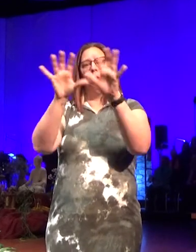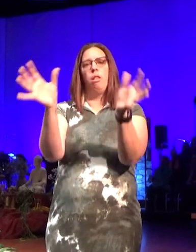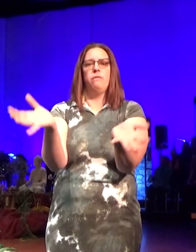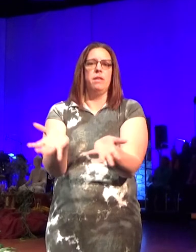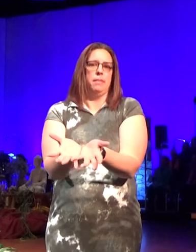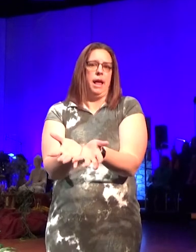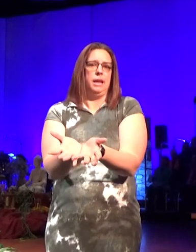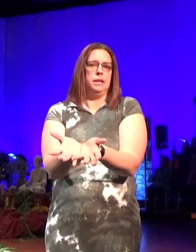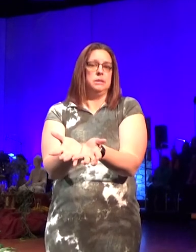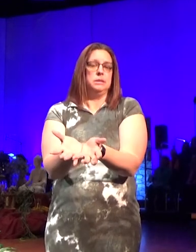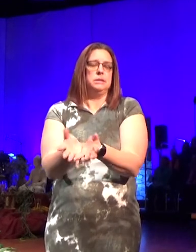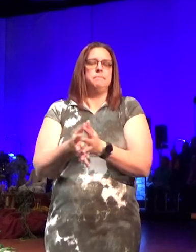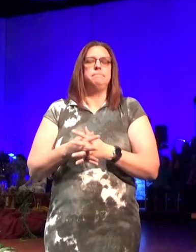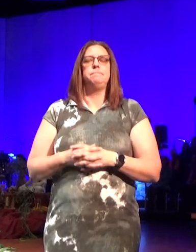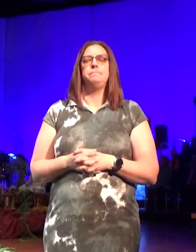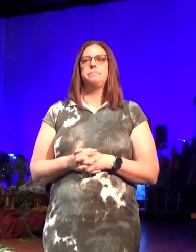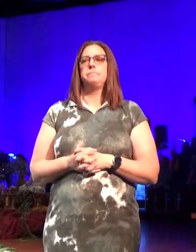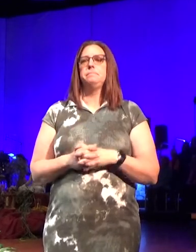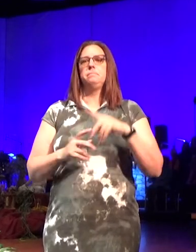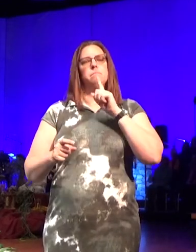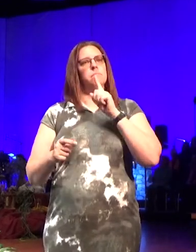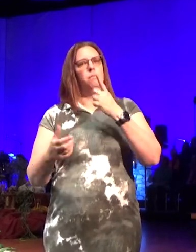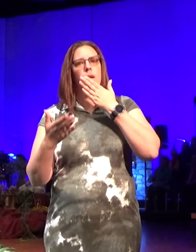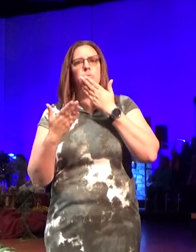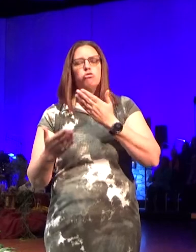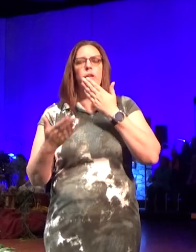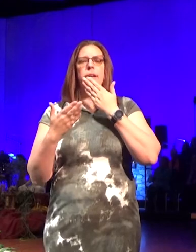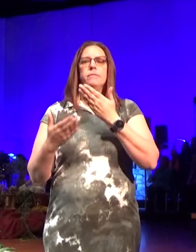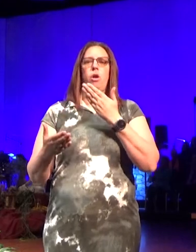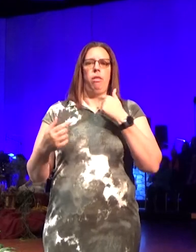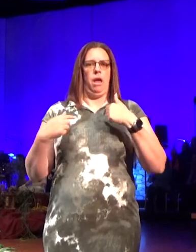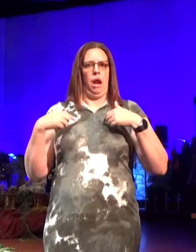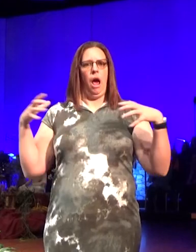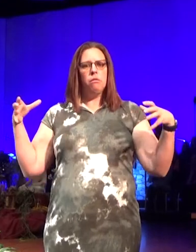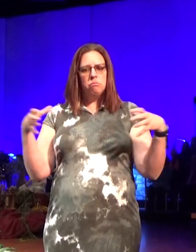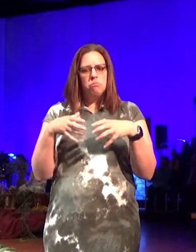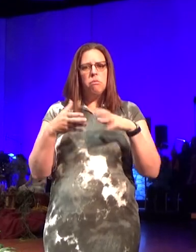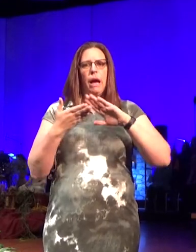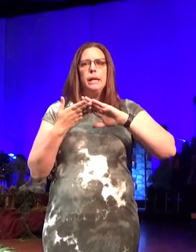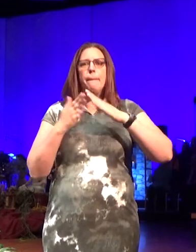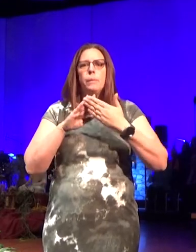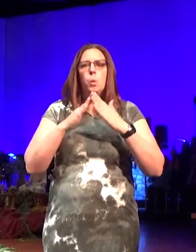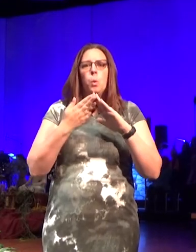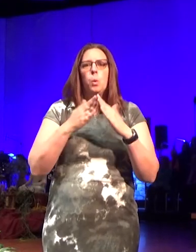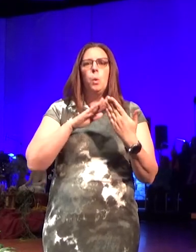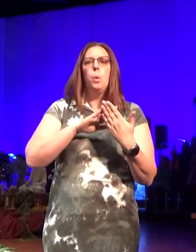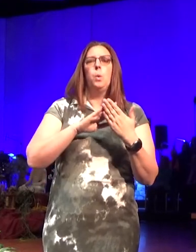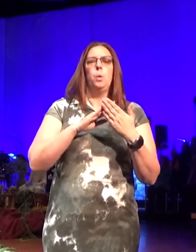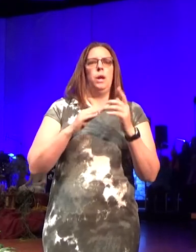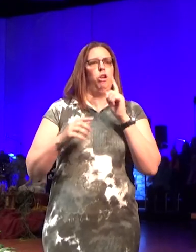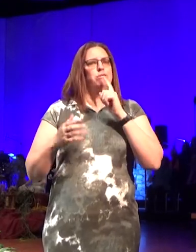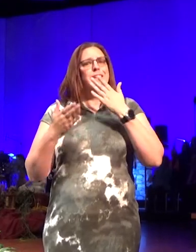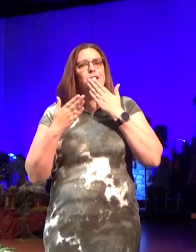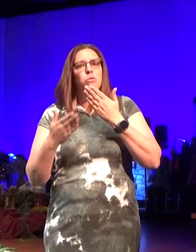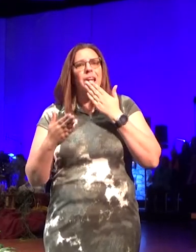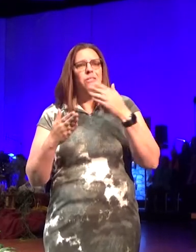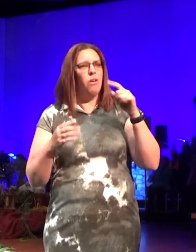And I'm so grateful to come together as a community, grateful for all those who serve Mile High